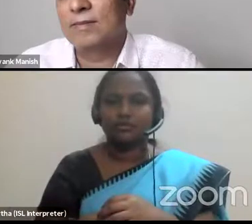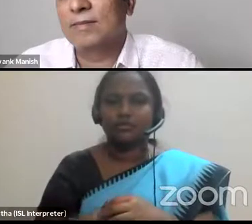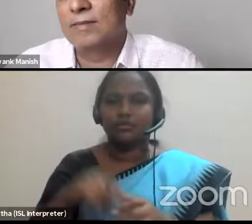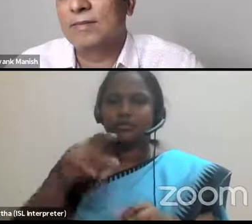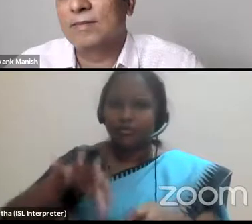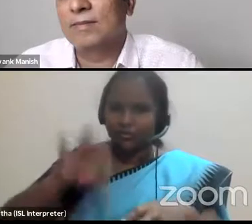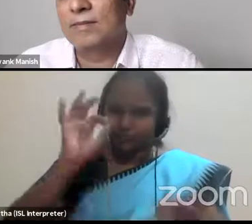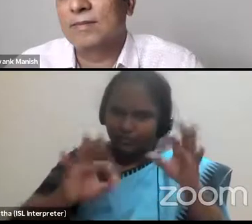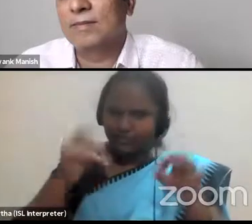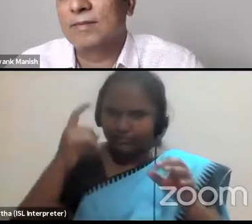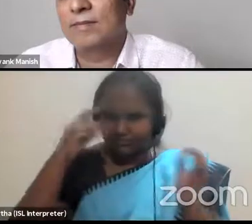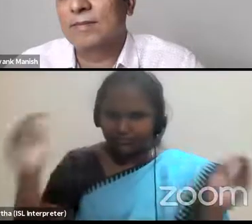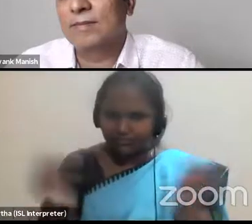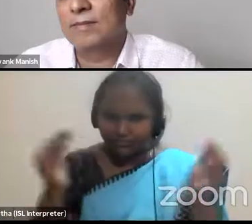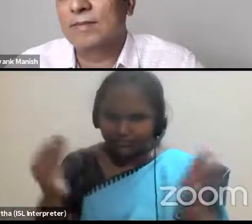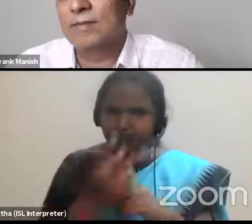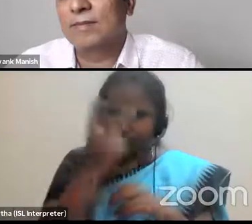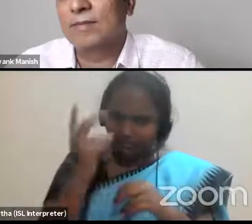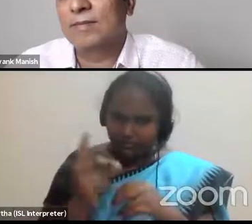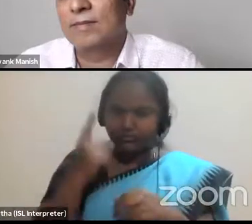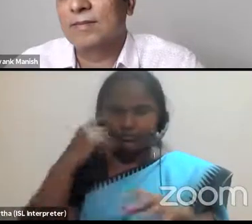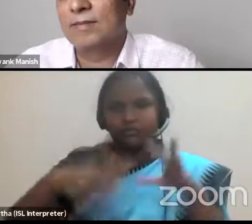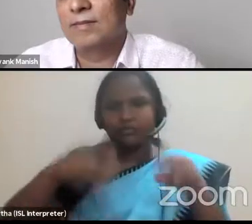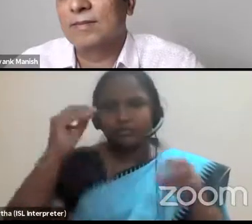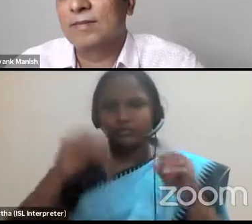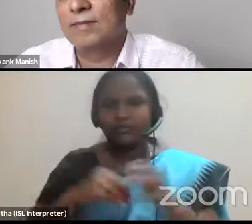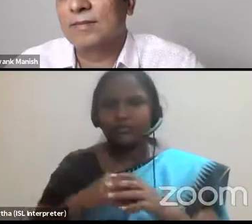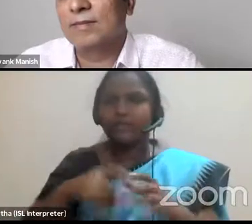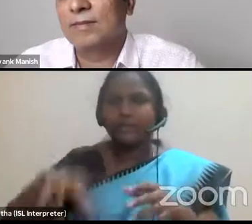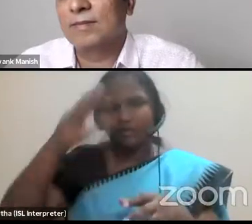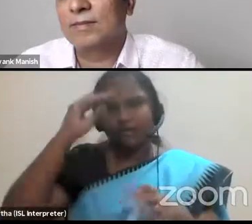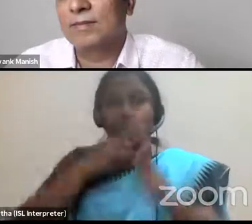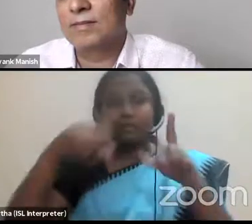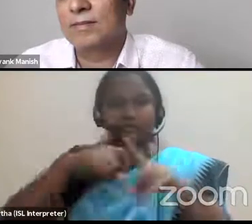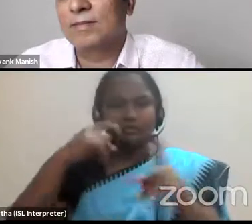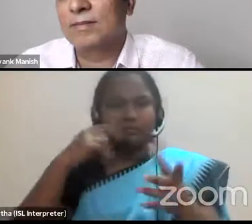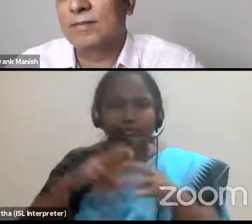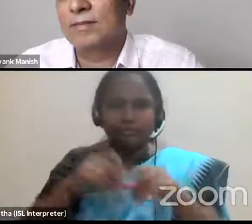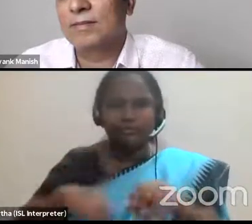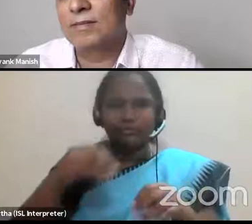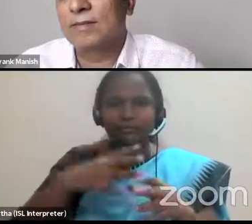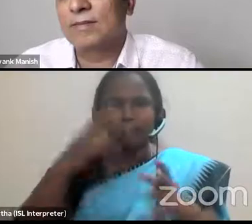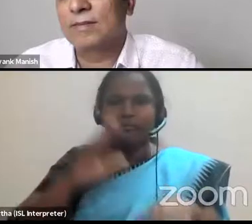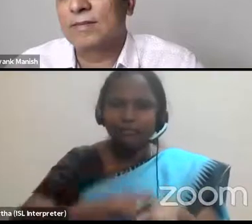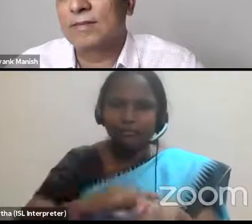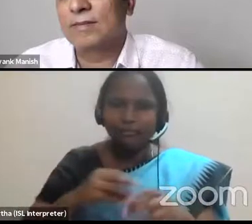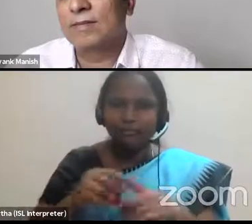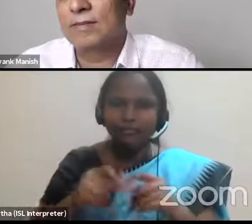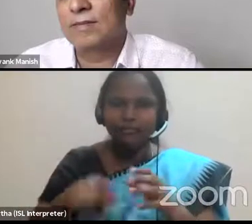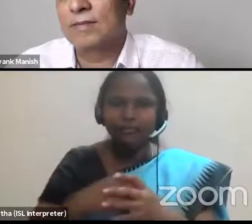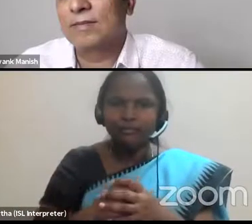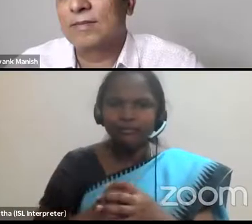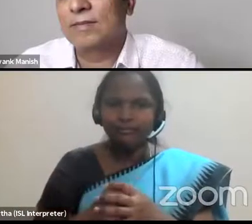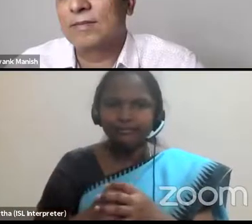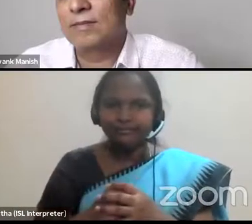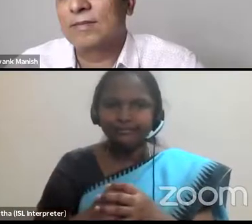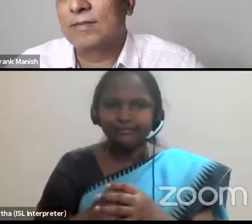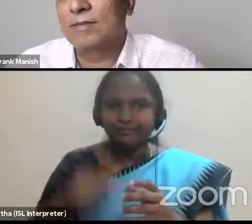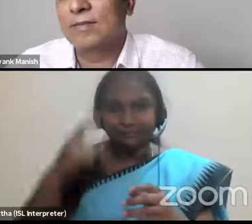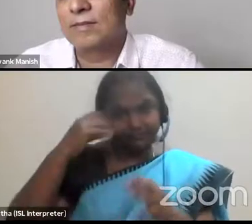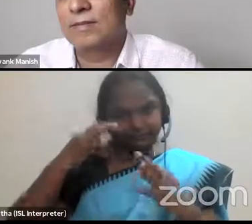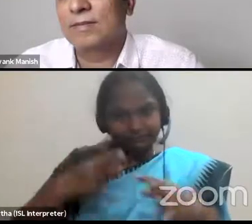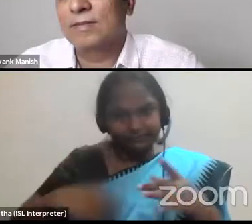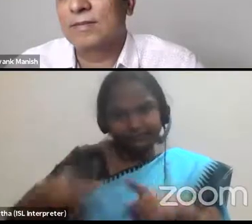find it quite encouraging. The second bunch of students actually learned much more. Kids learned much more. They got it experiential learning, as you can say. They could